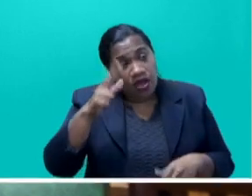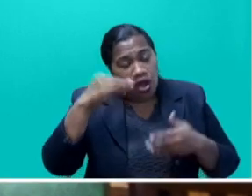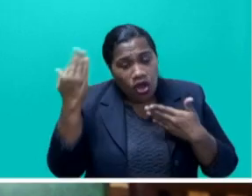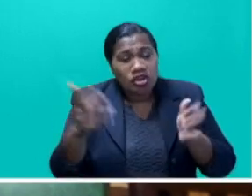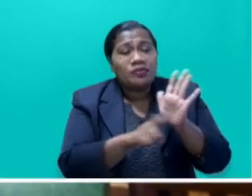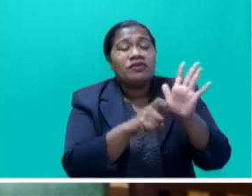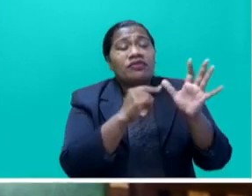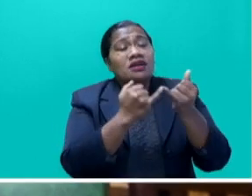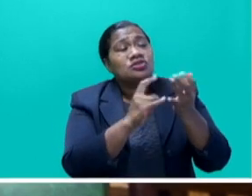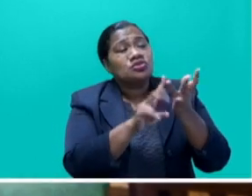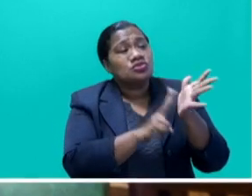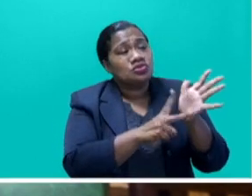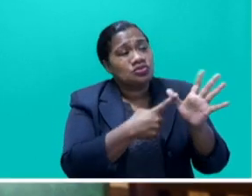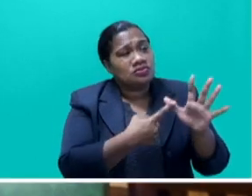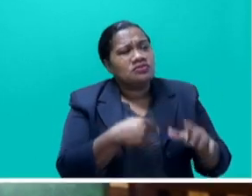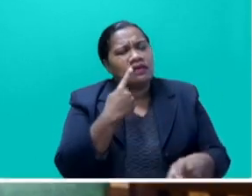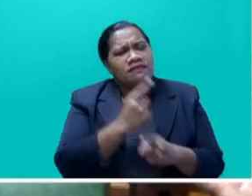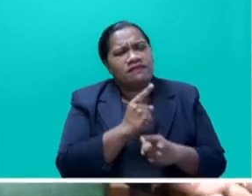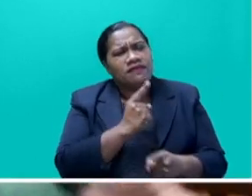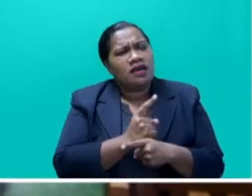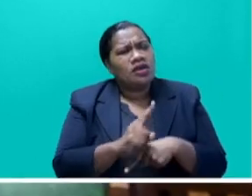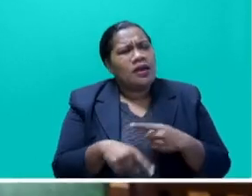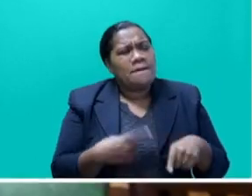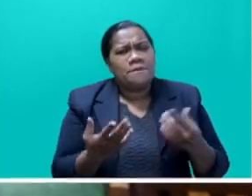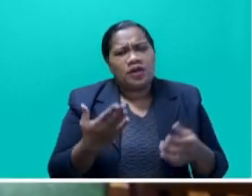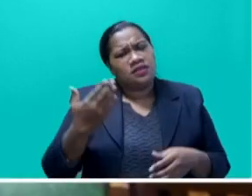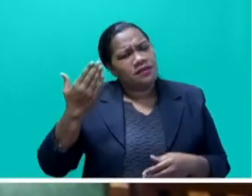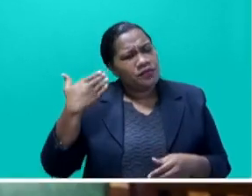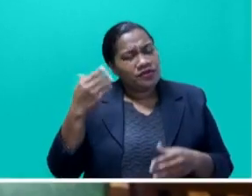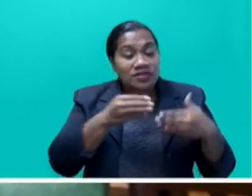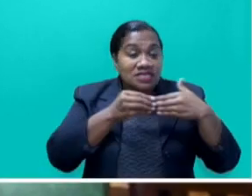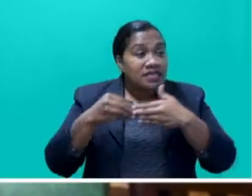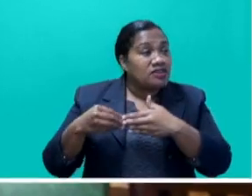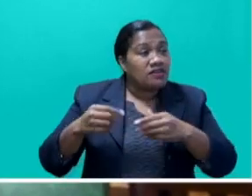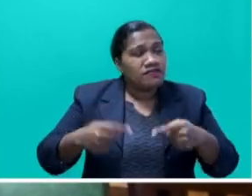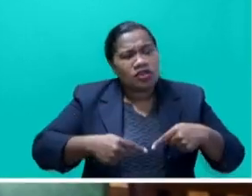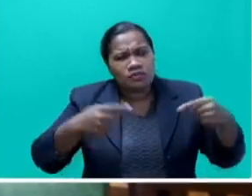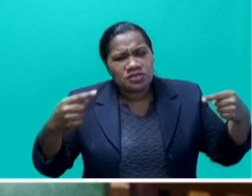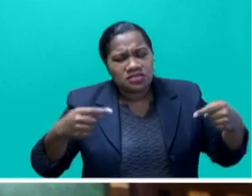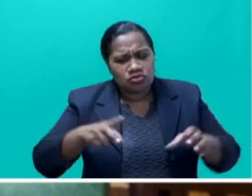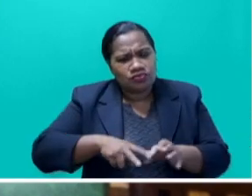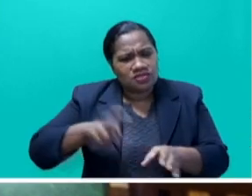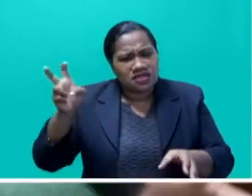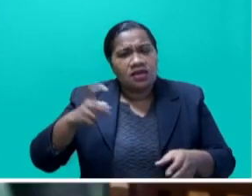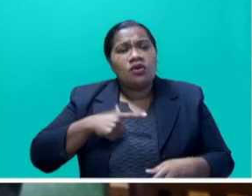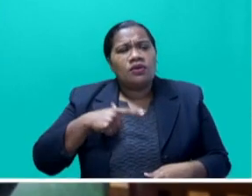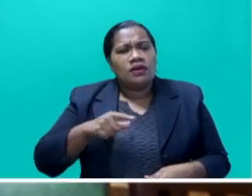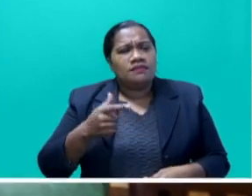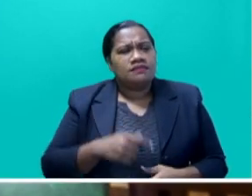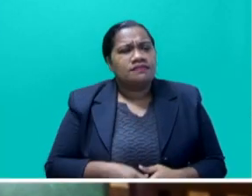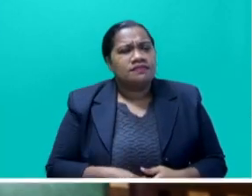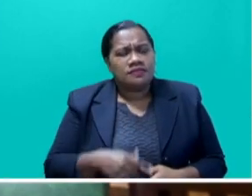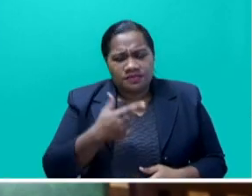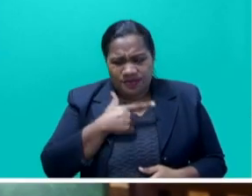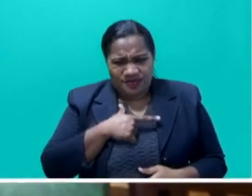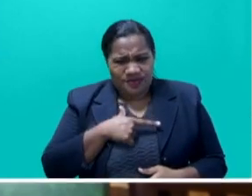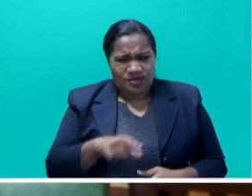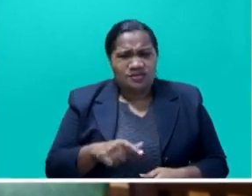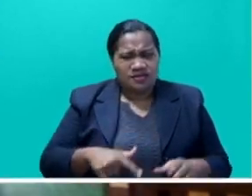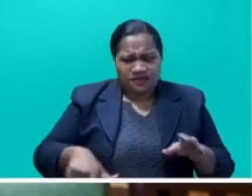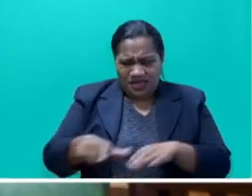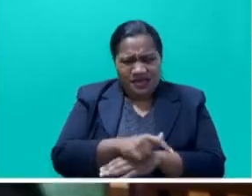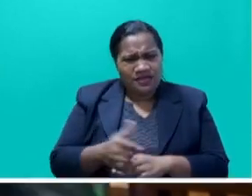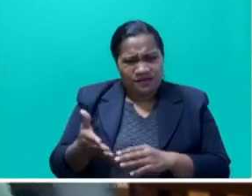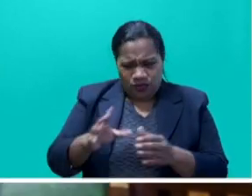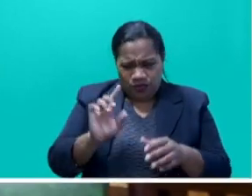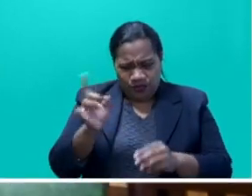about the previous leader of the opposition resigning because of the lack of bipartisanship in here. But that was what